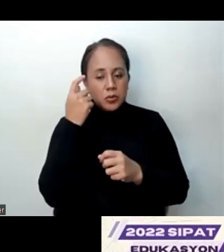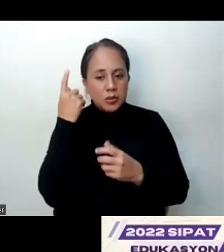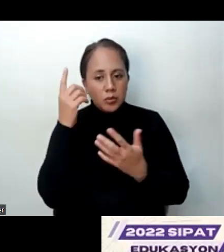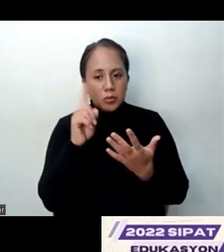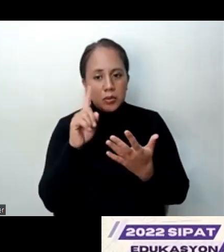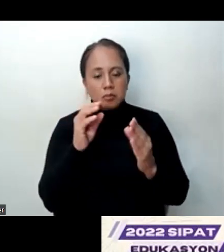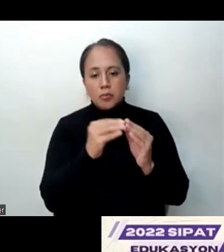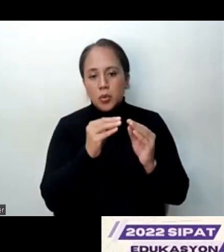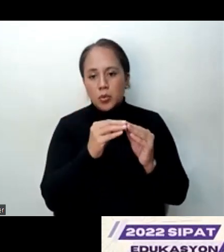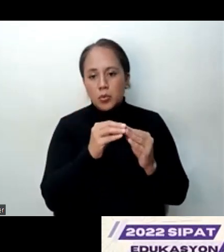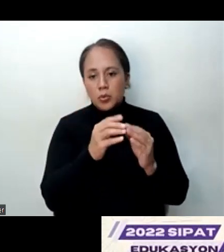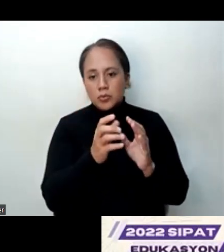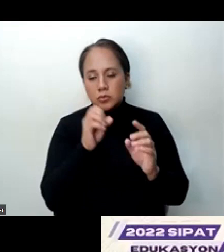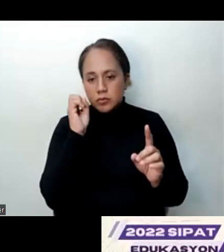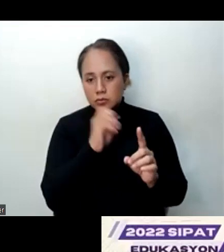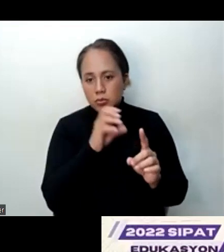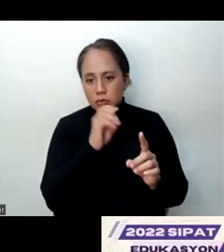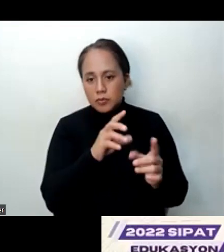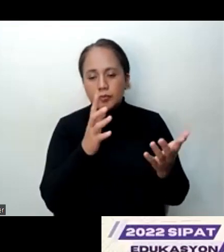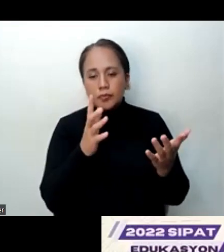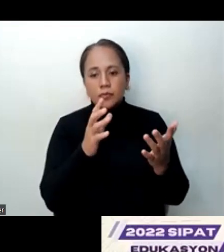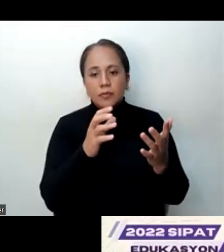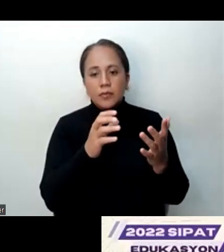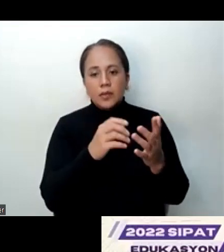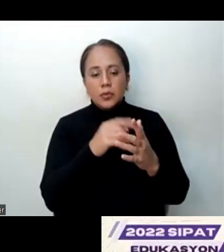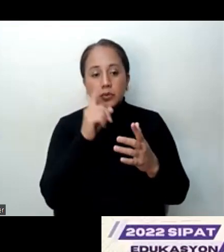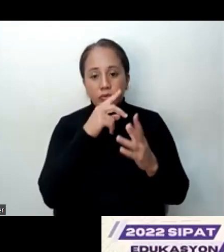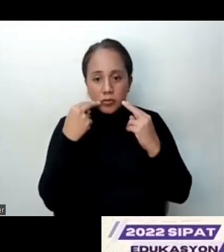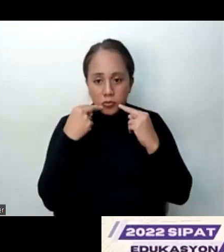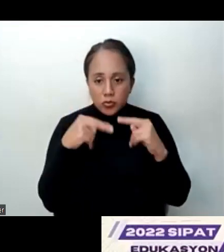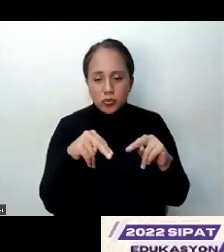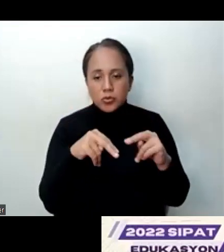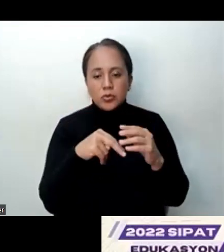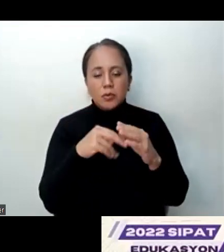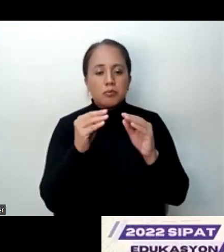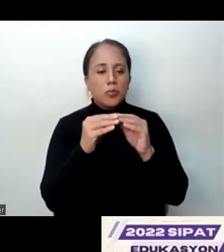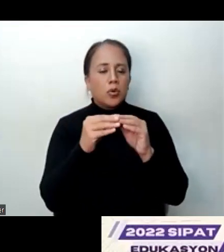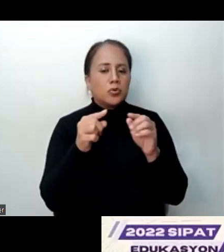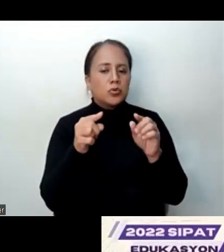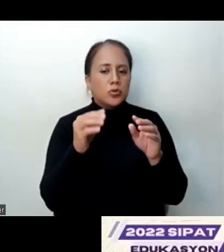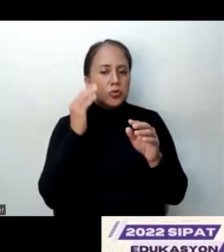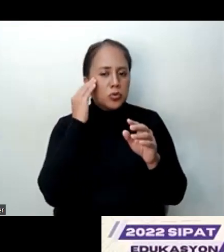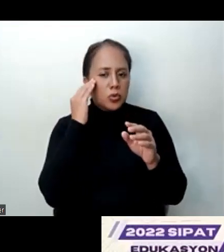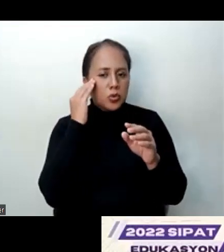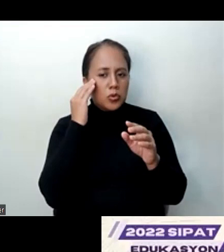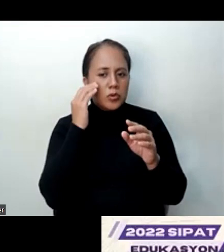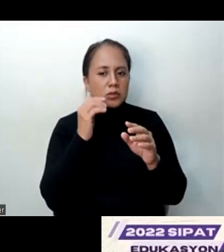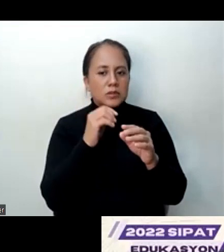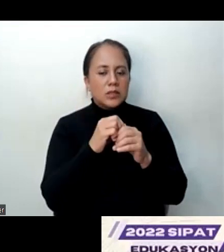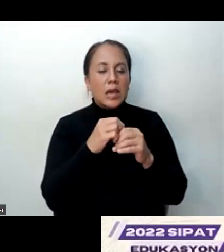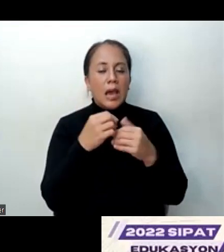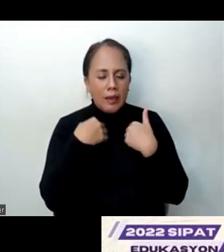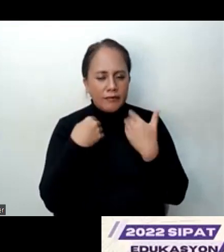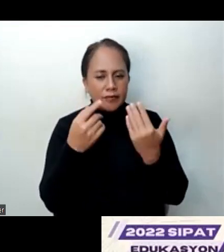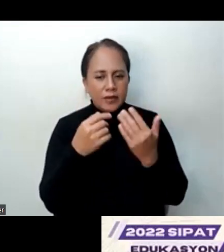the more you are exposed to fake news, the more that you know that it's present there. At